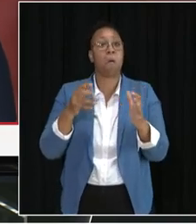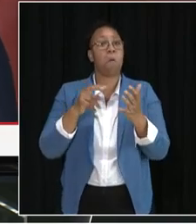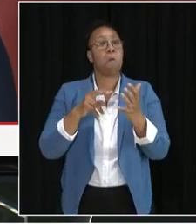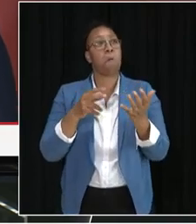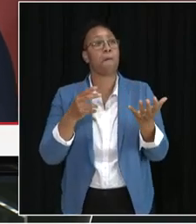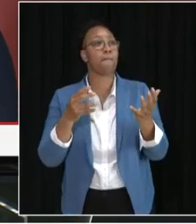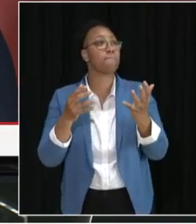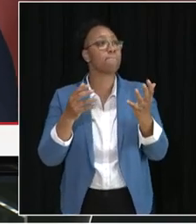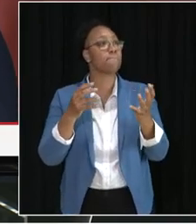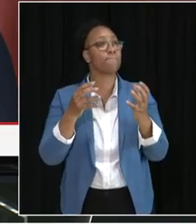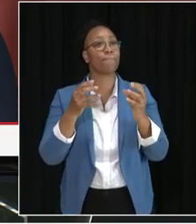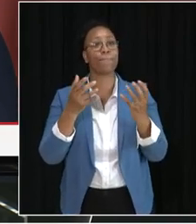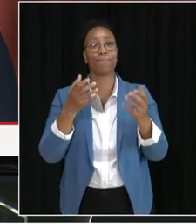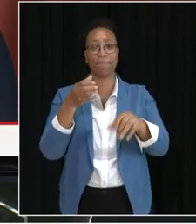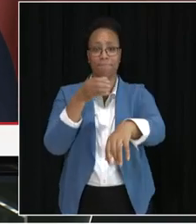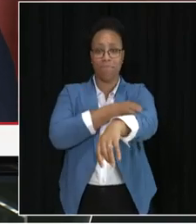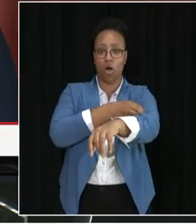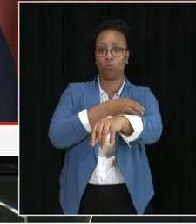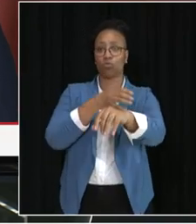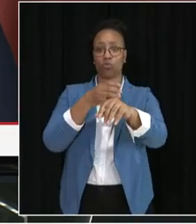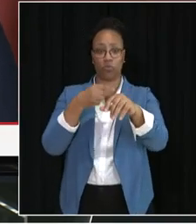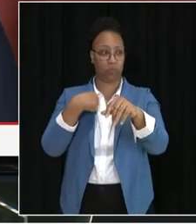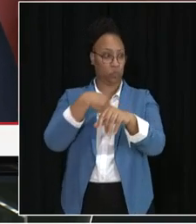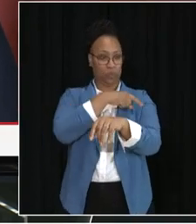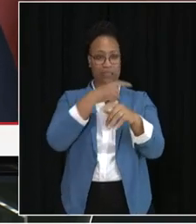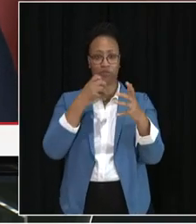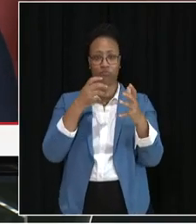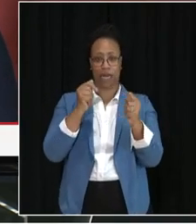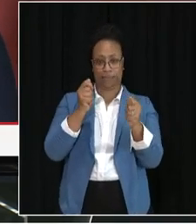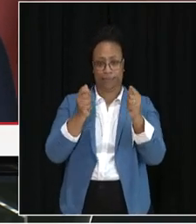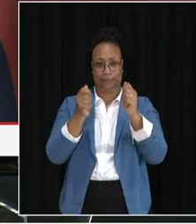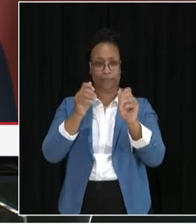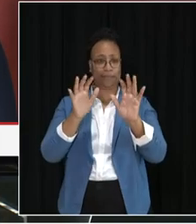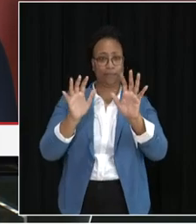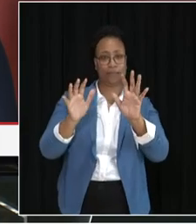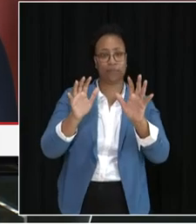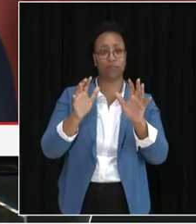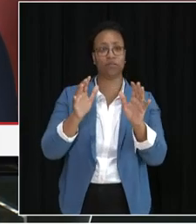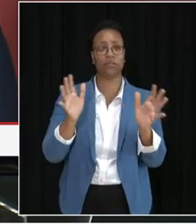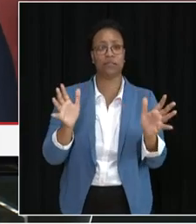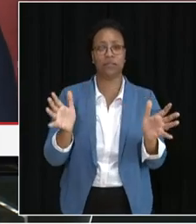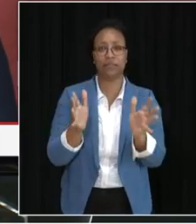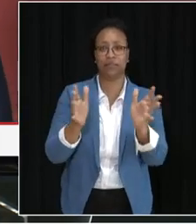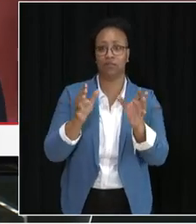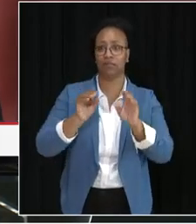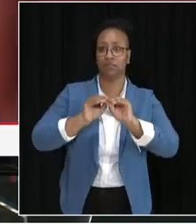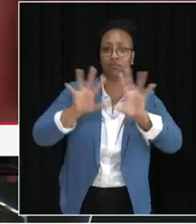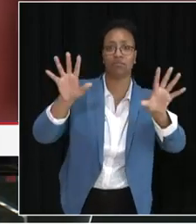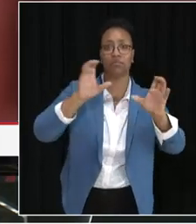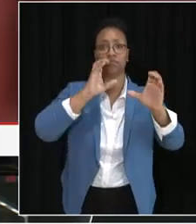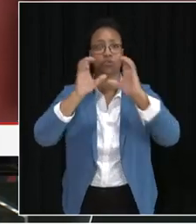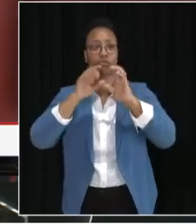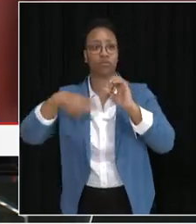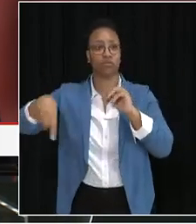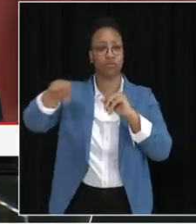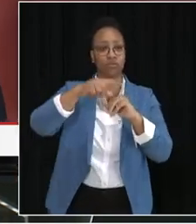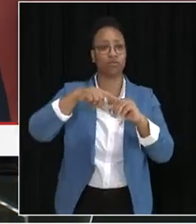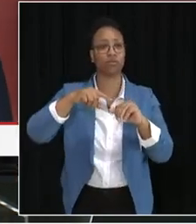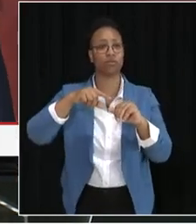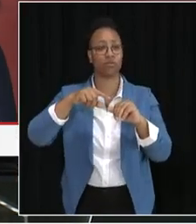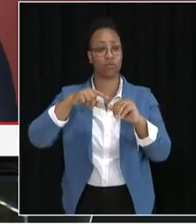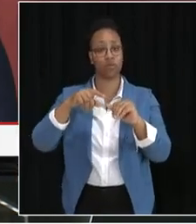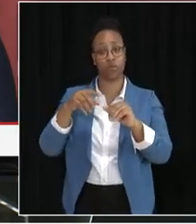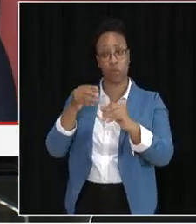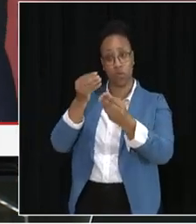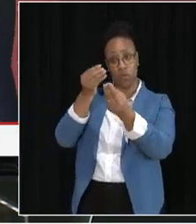privilege or power to address the attendance of students because we were very clear and heard directly from our students